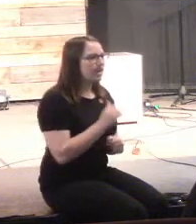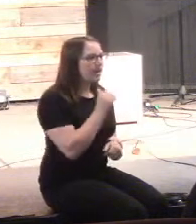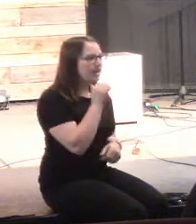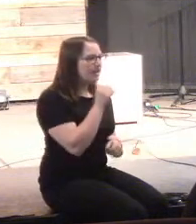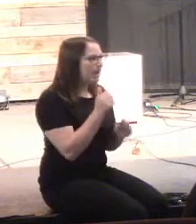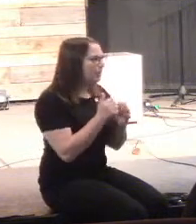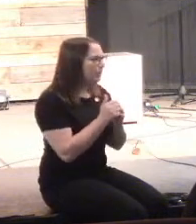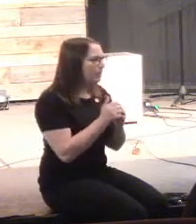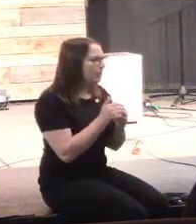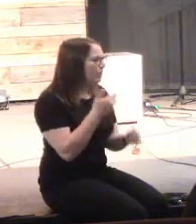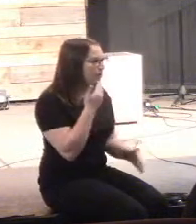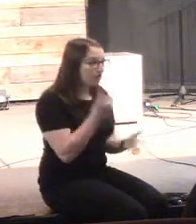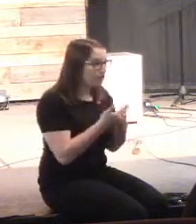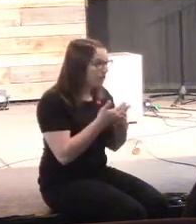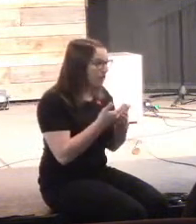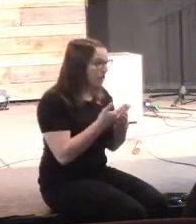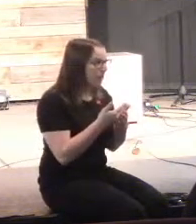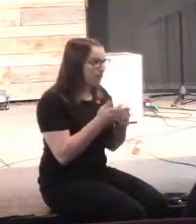people,